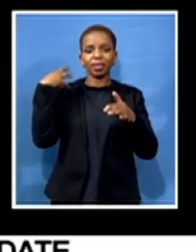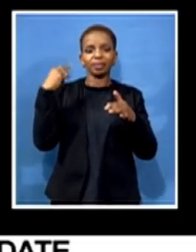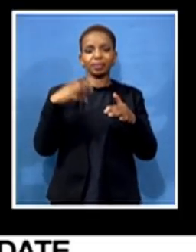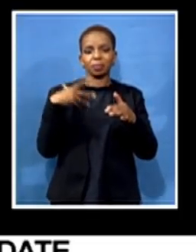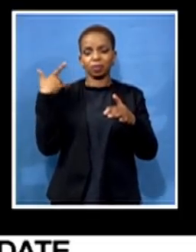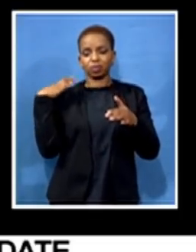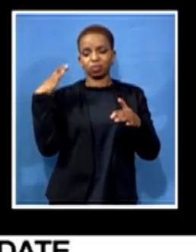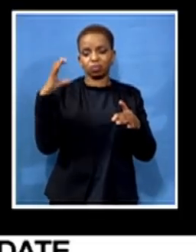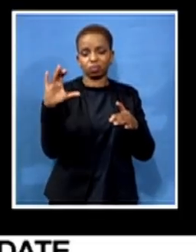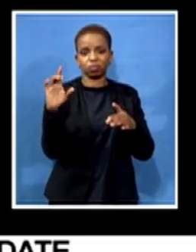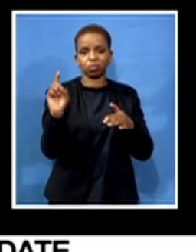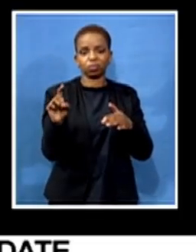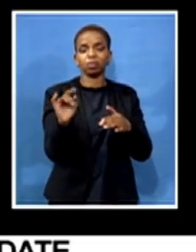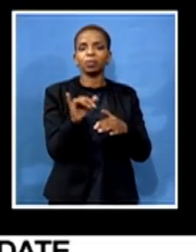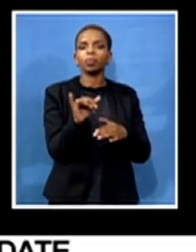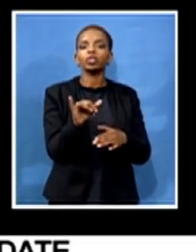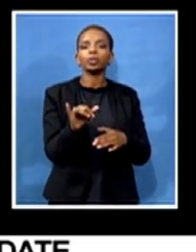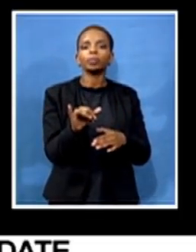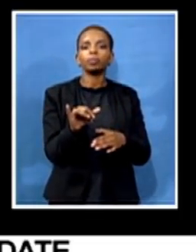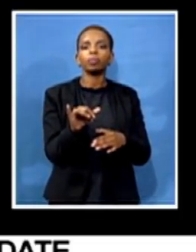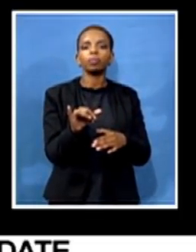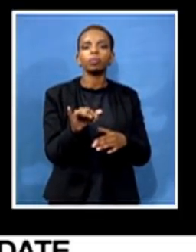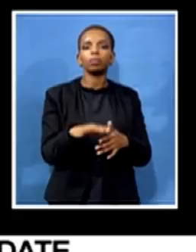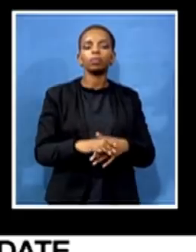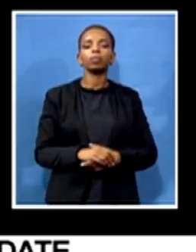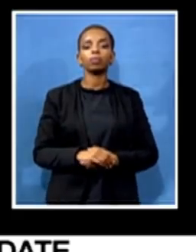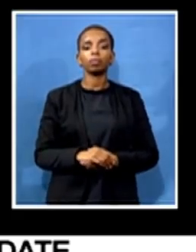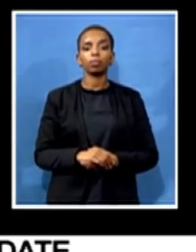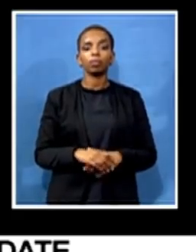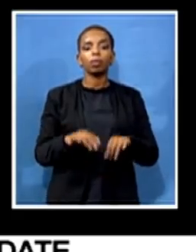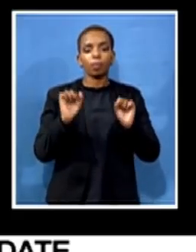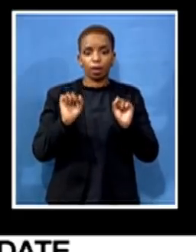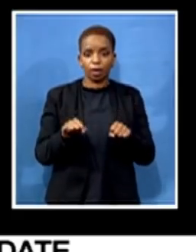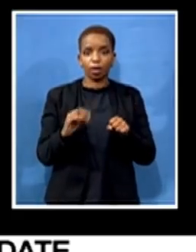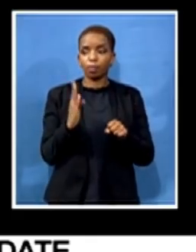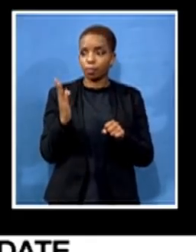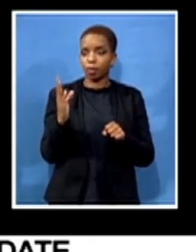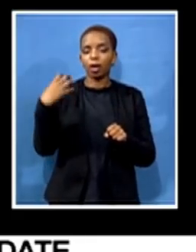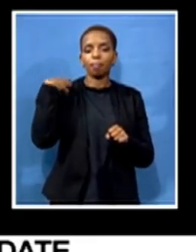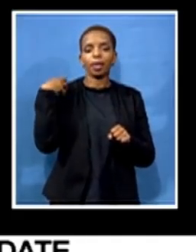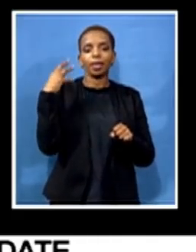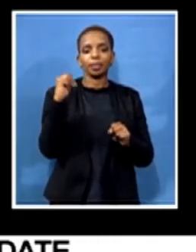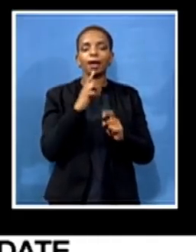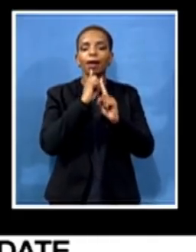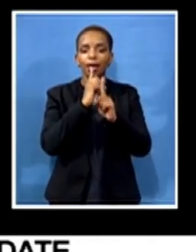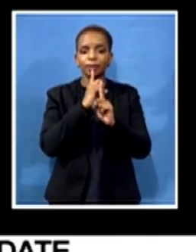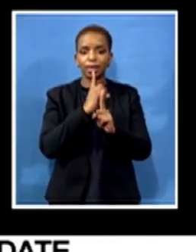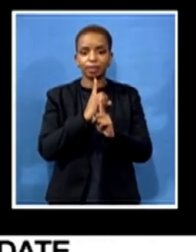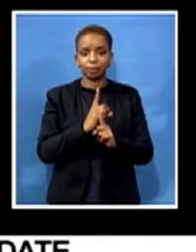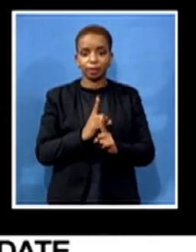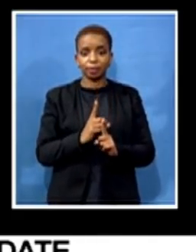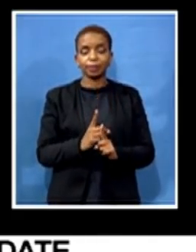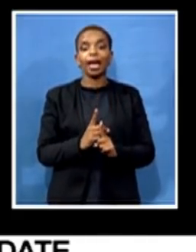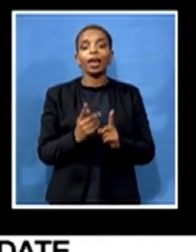We will allow the minister to respond to these few questions. And after that, members, you will have an opportunity to generally ask